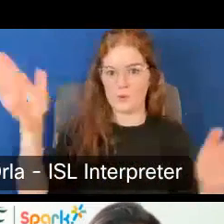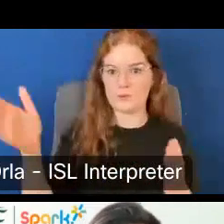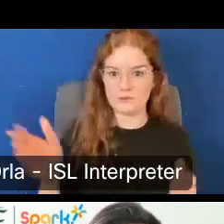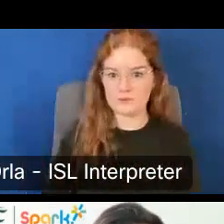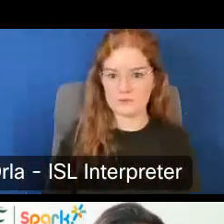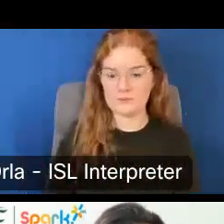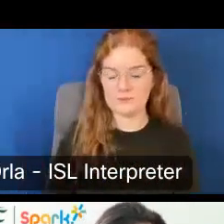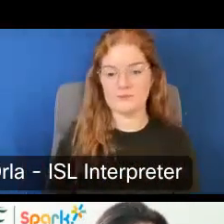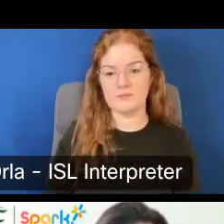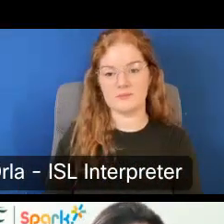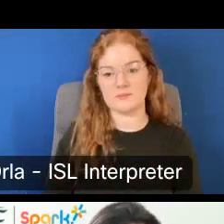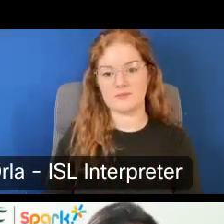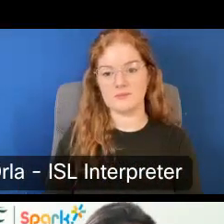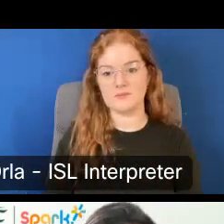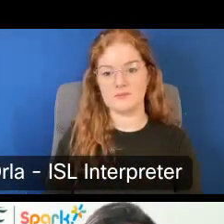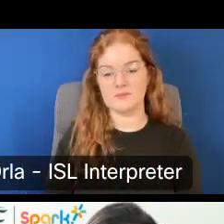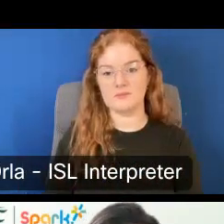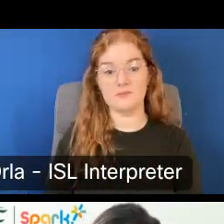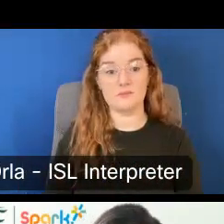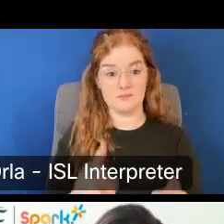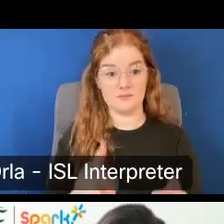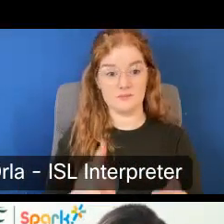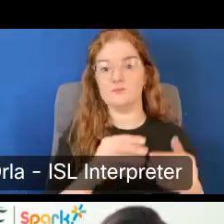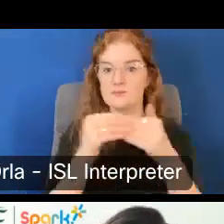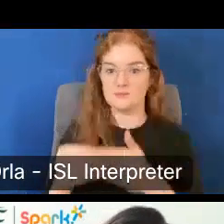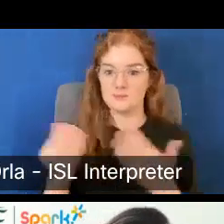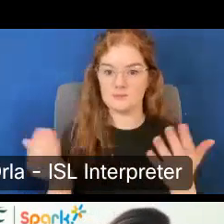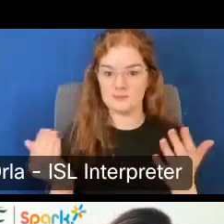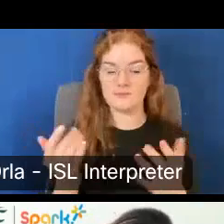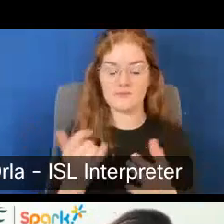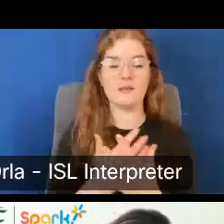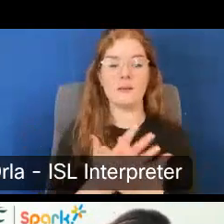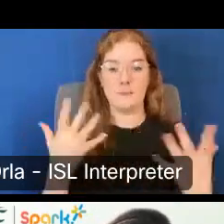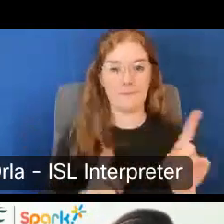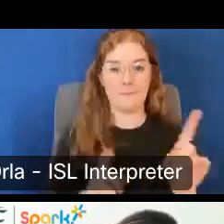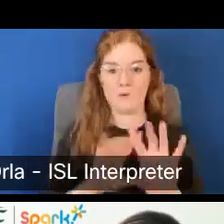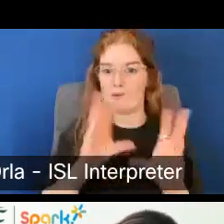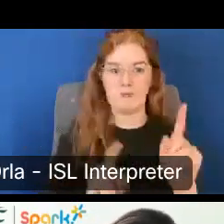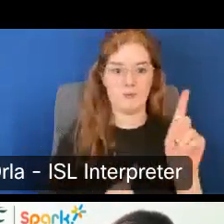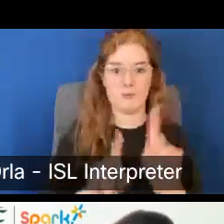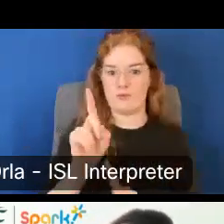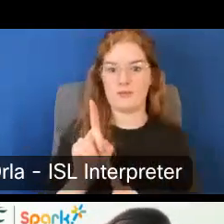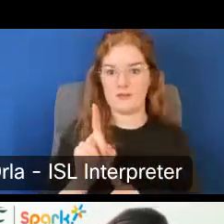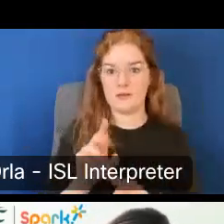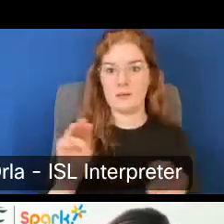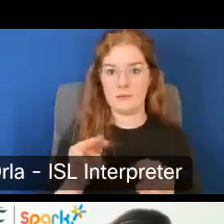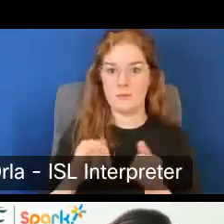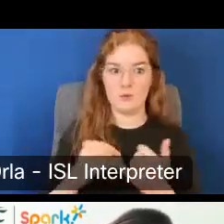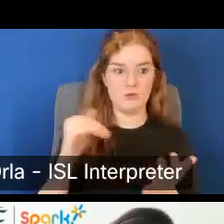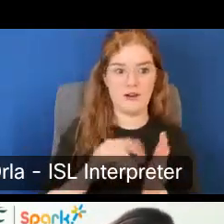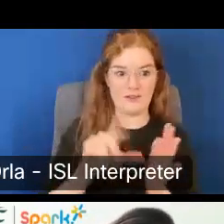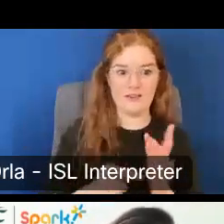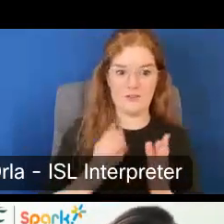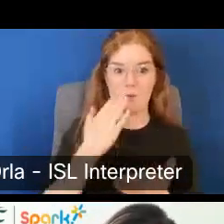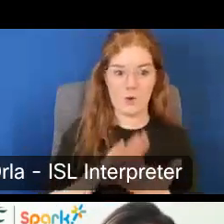were. And this led to a huge improvement in people who were late for their appointments. Next